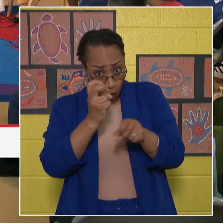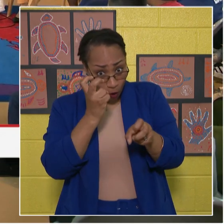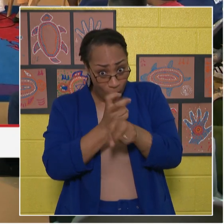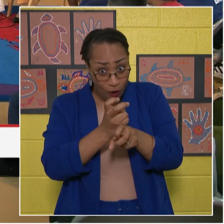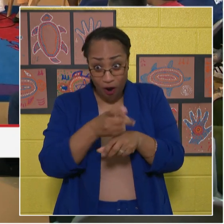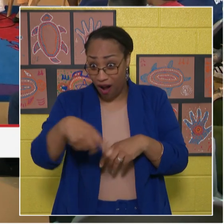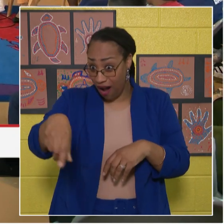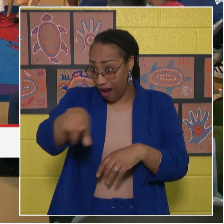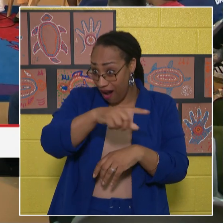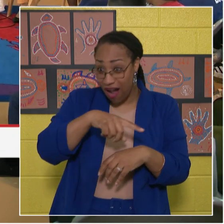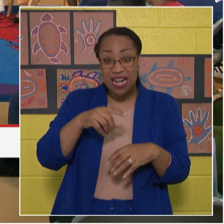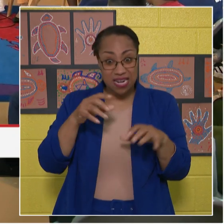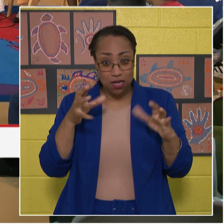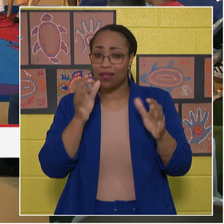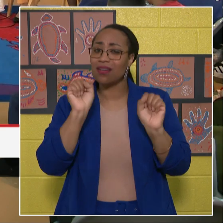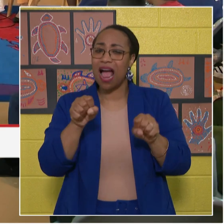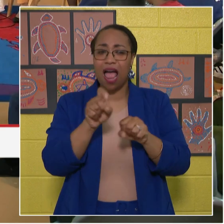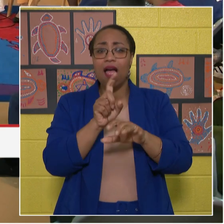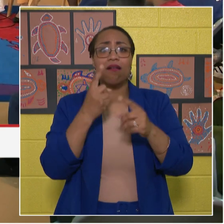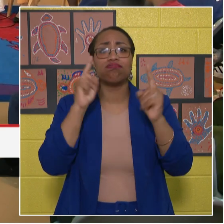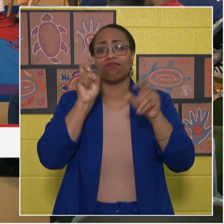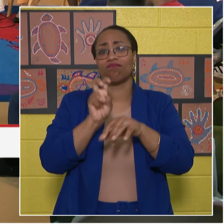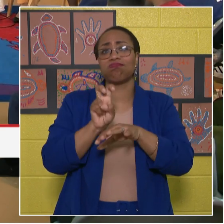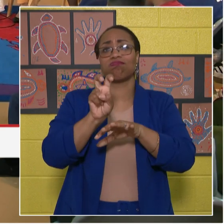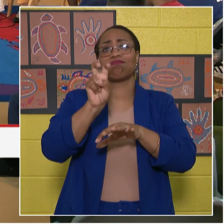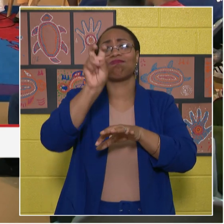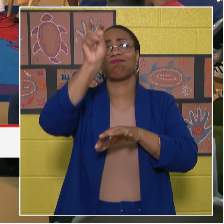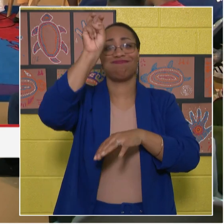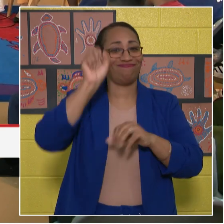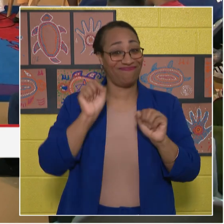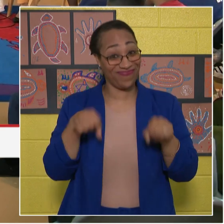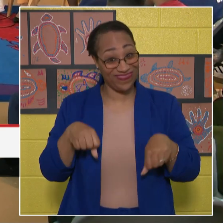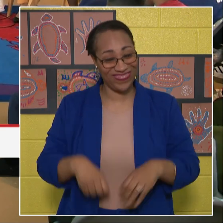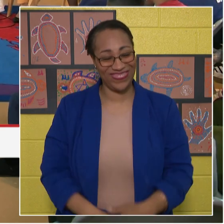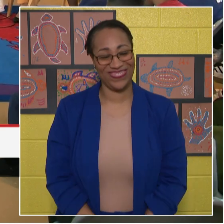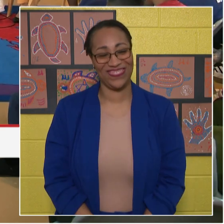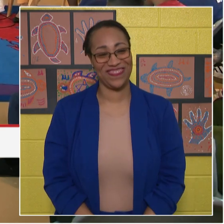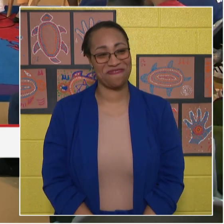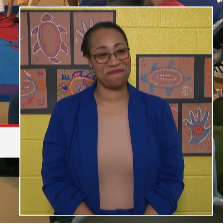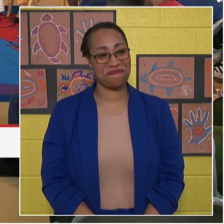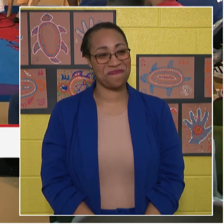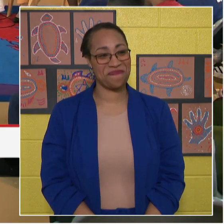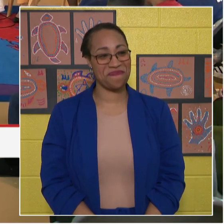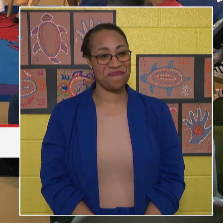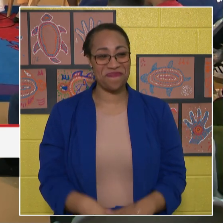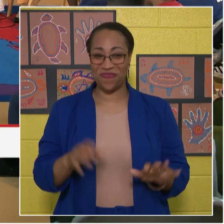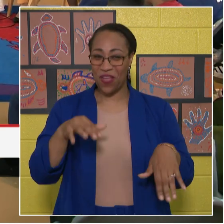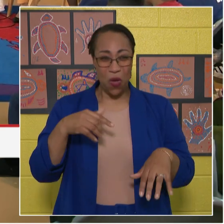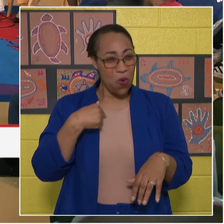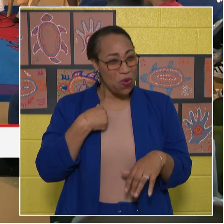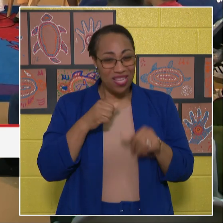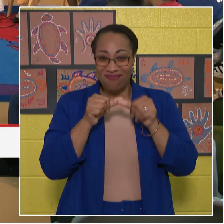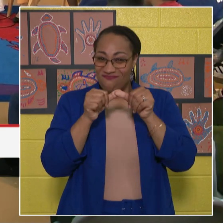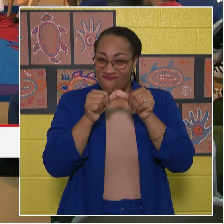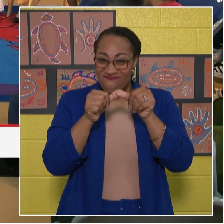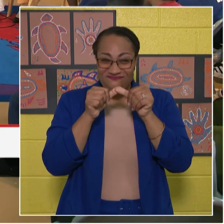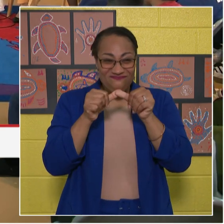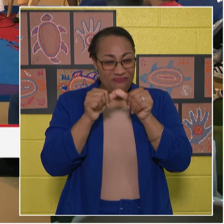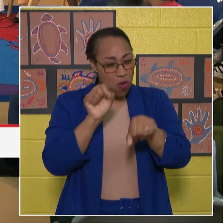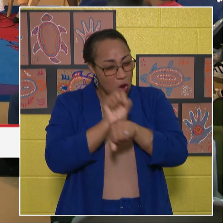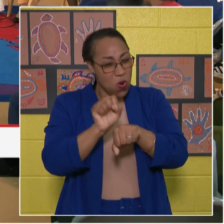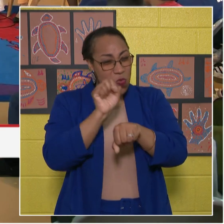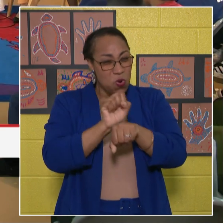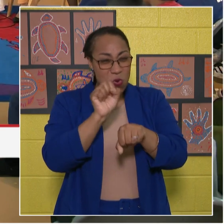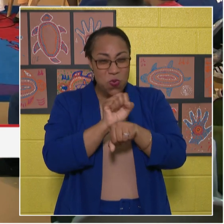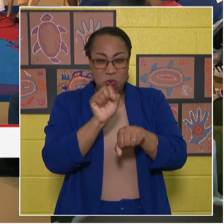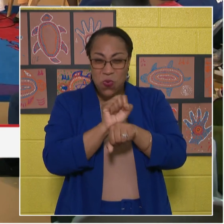D.C. because of the opportunities we create. And so we continue to work very hard on that